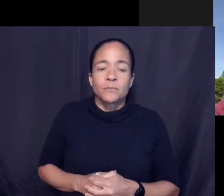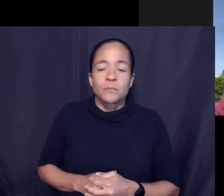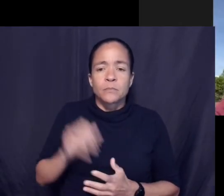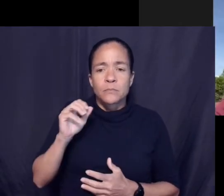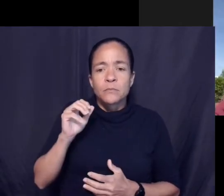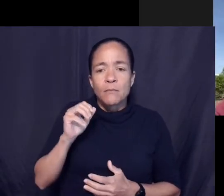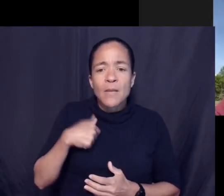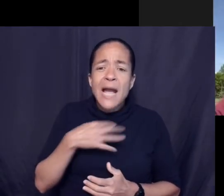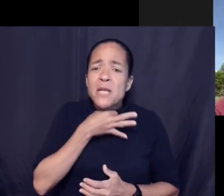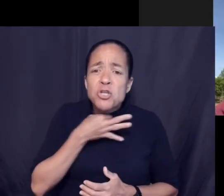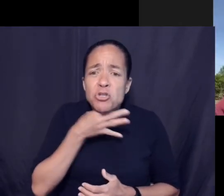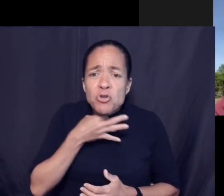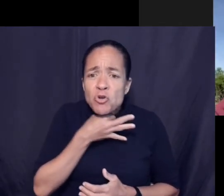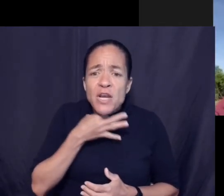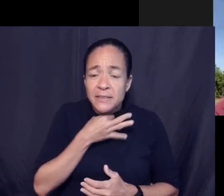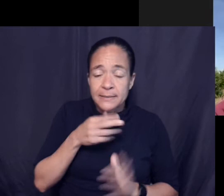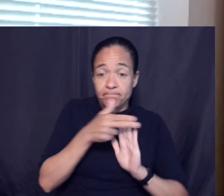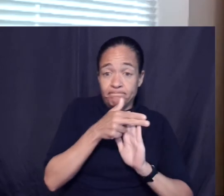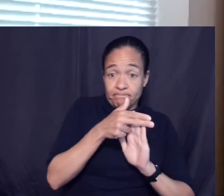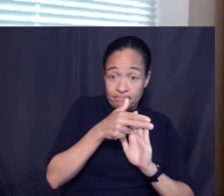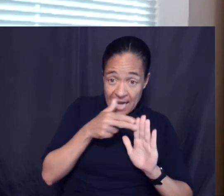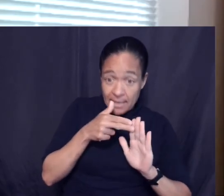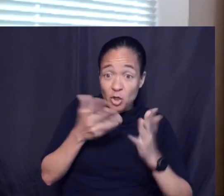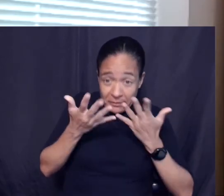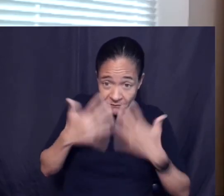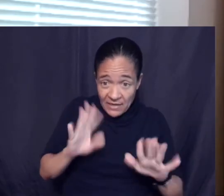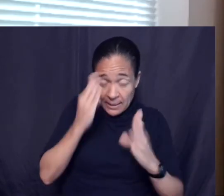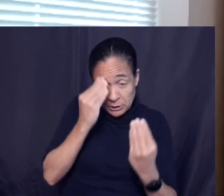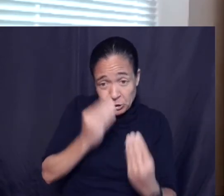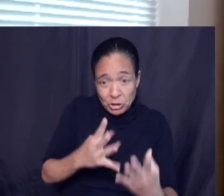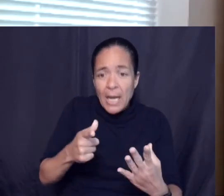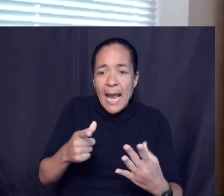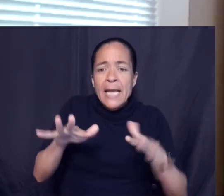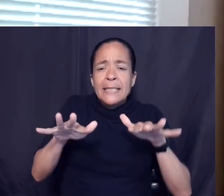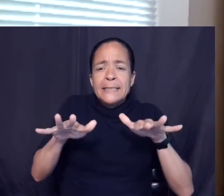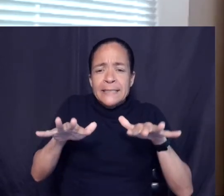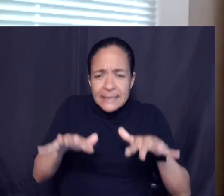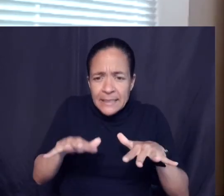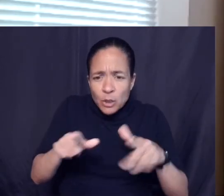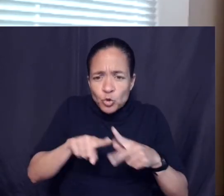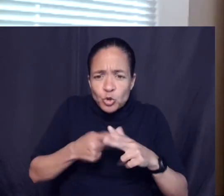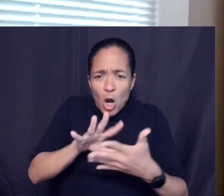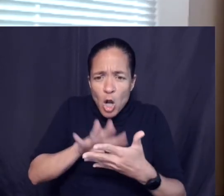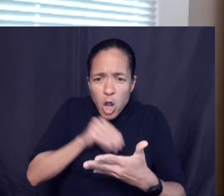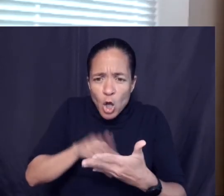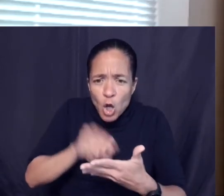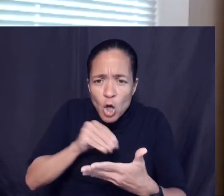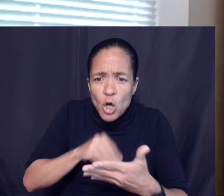curious, after you guys got your diagnoses and then it kind of settled in and you learned more about